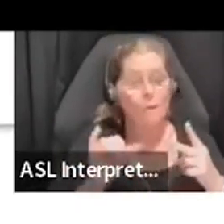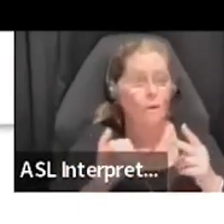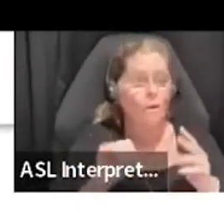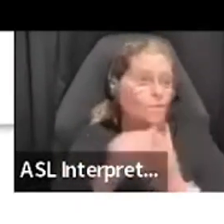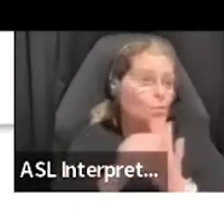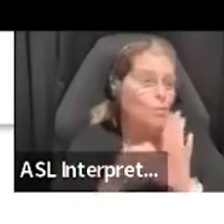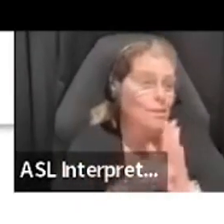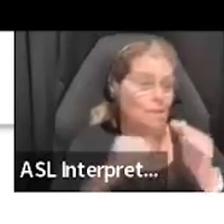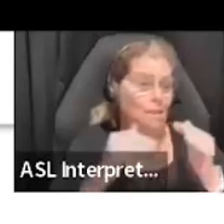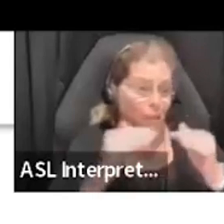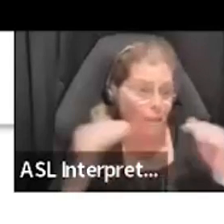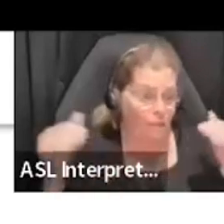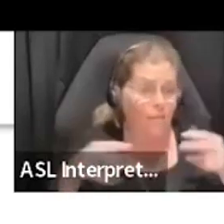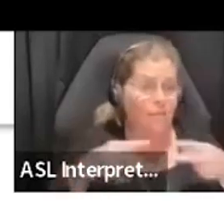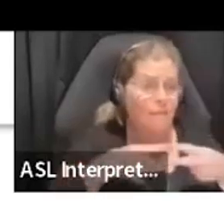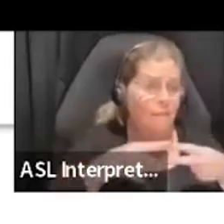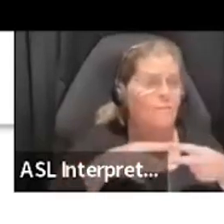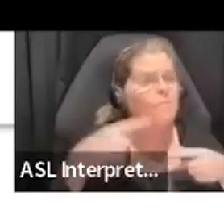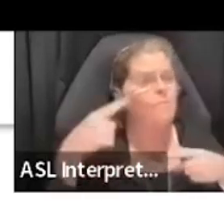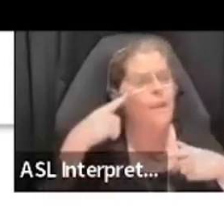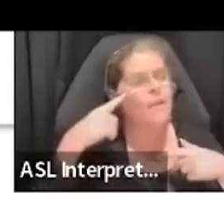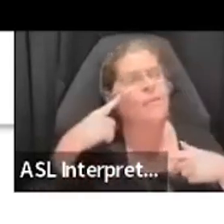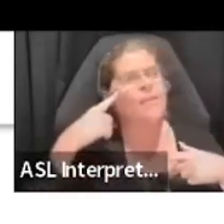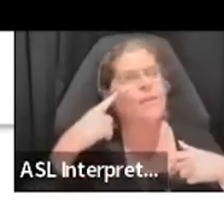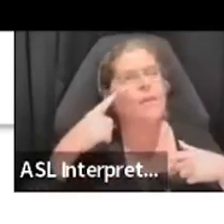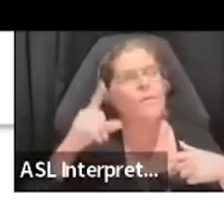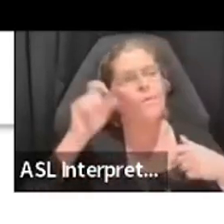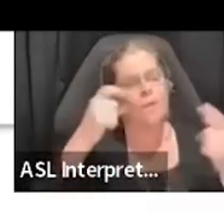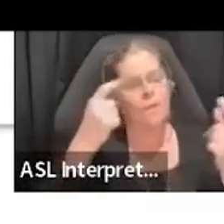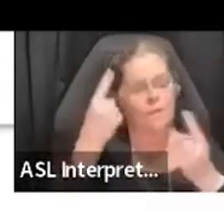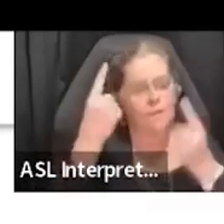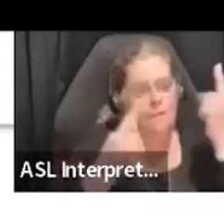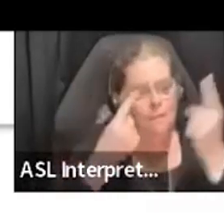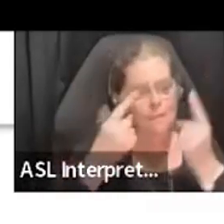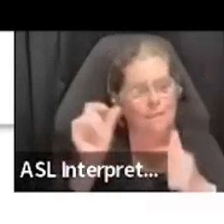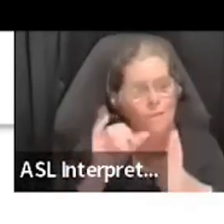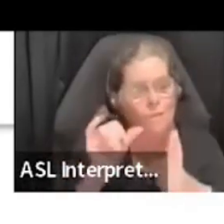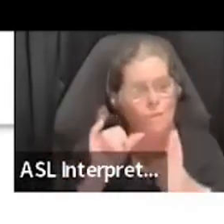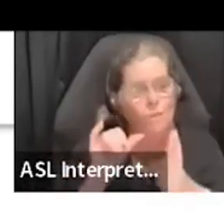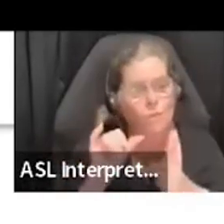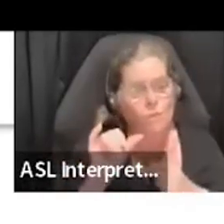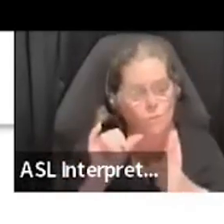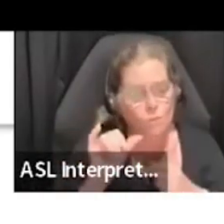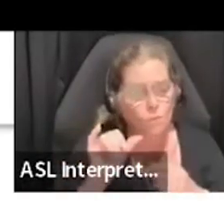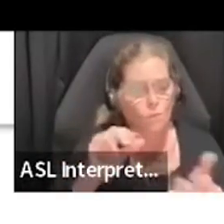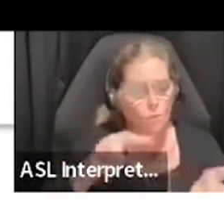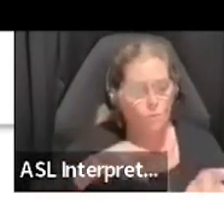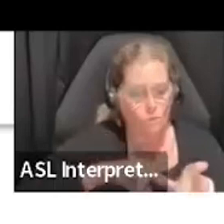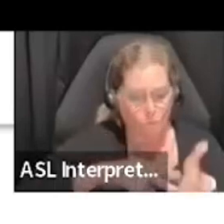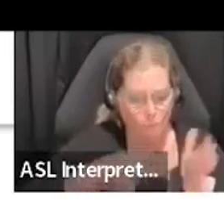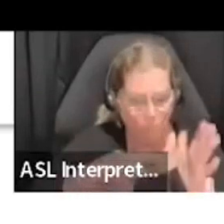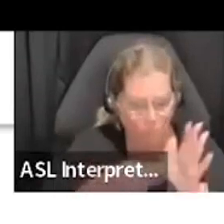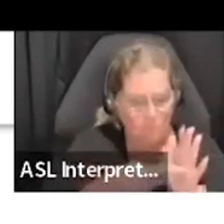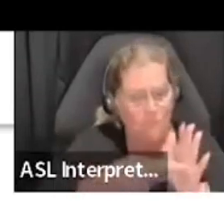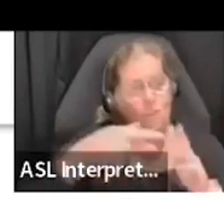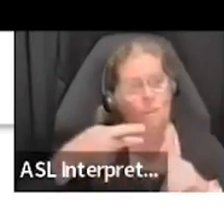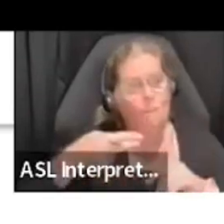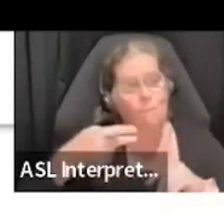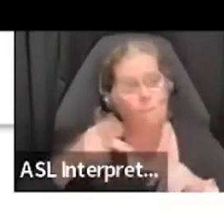level, that we really also need to think about not only that intentional professional